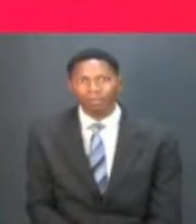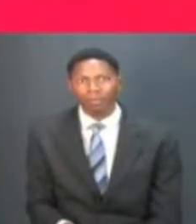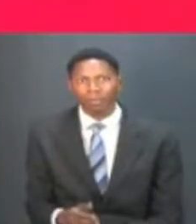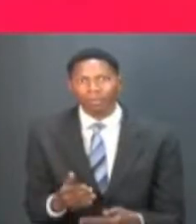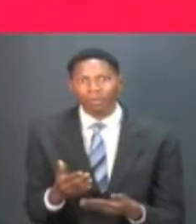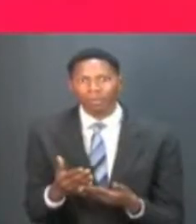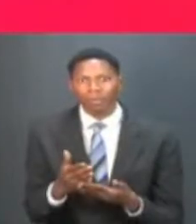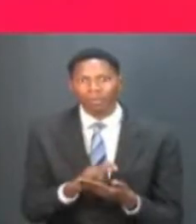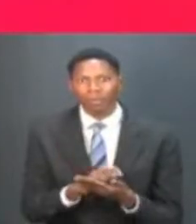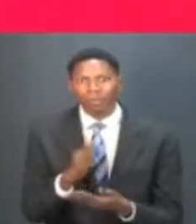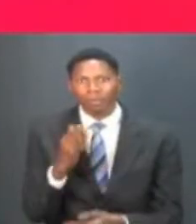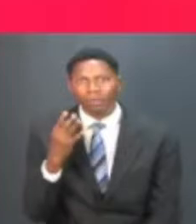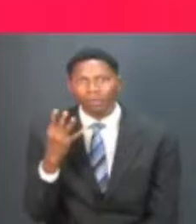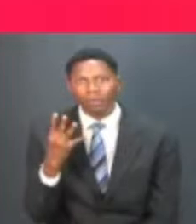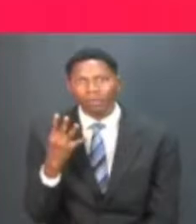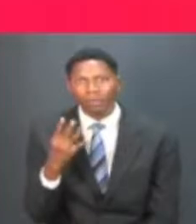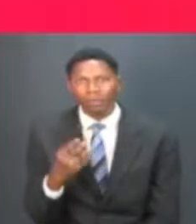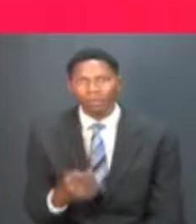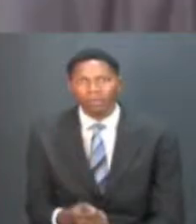Page 4.